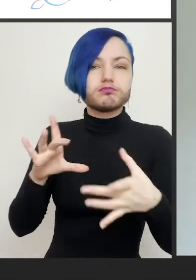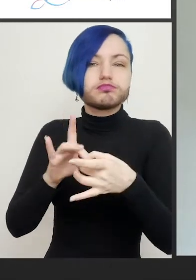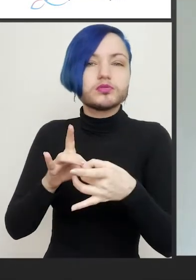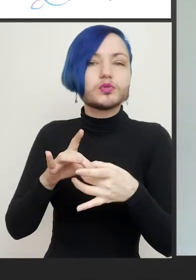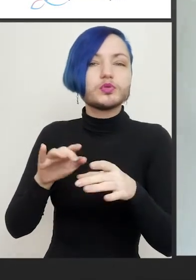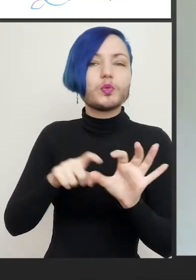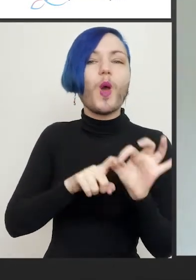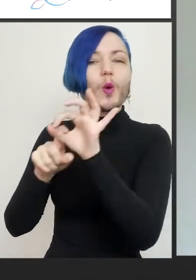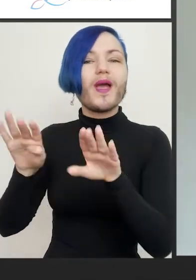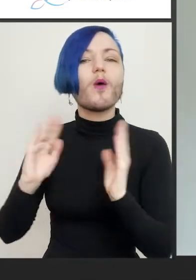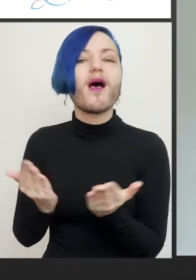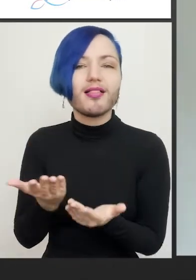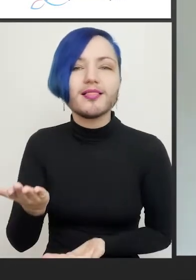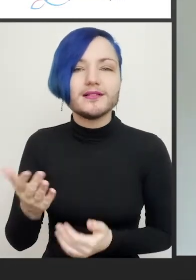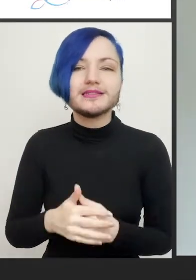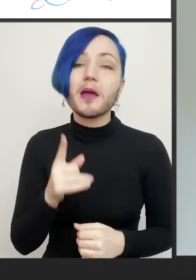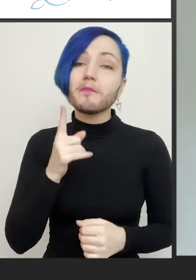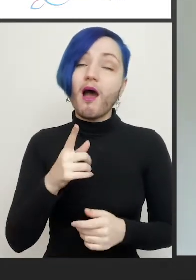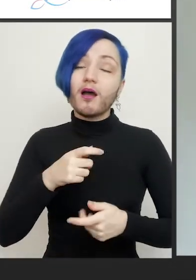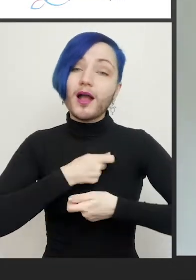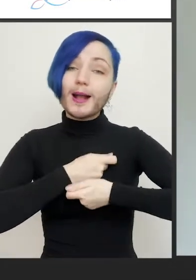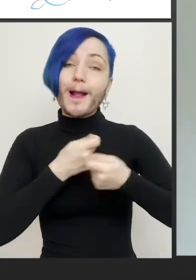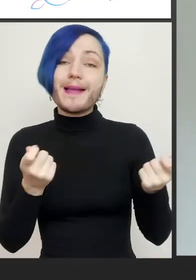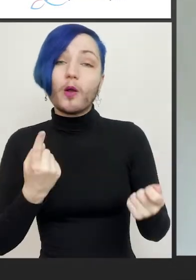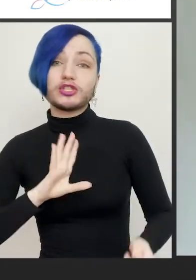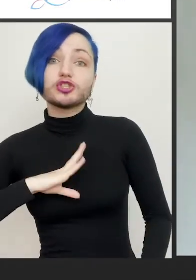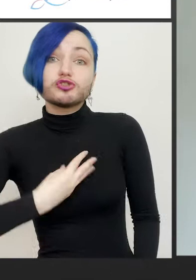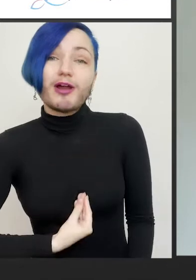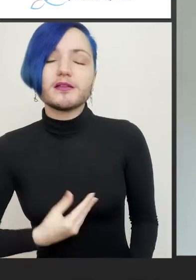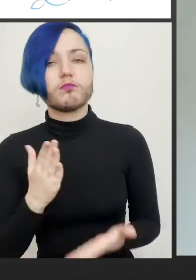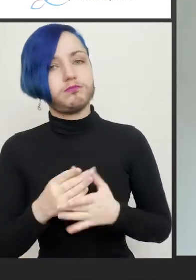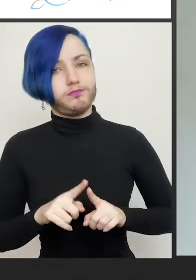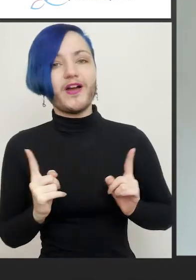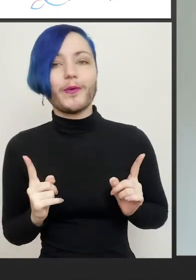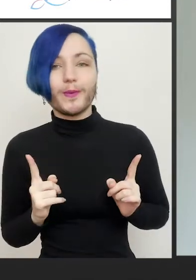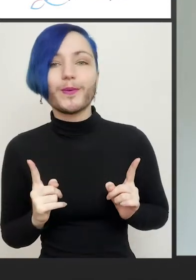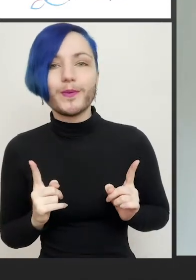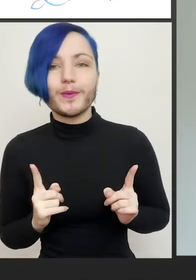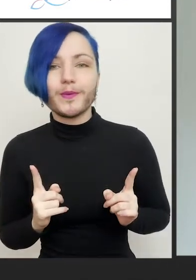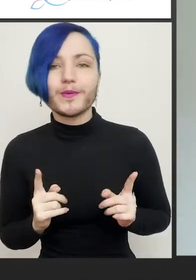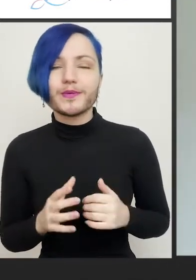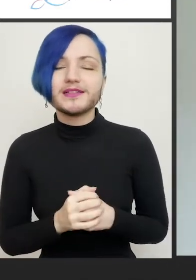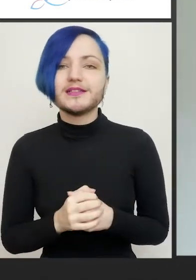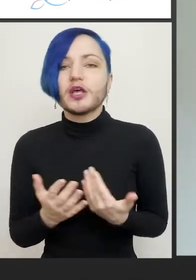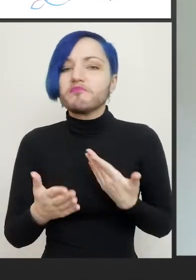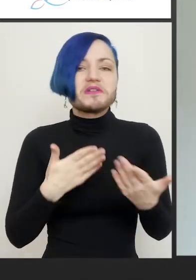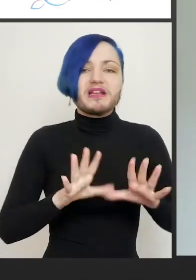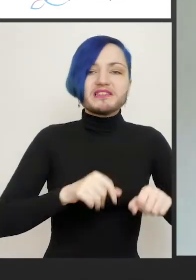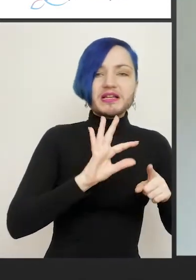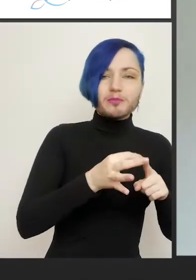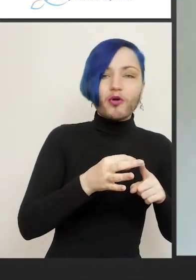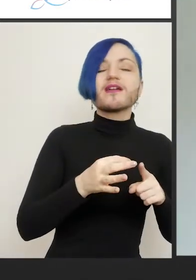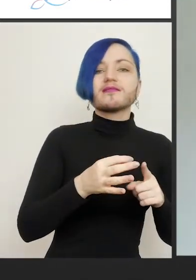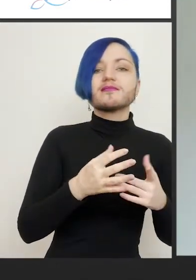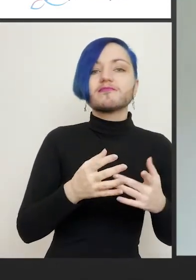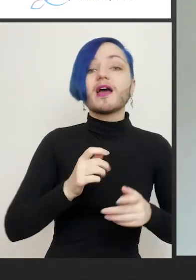space. But it's a very different thing to come out as trans. I would always say, even you know, whether what your starting point is before coming out as